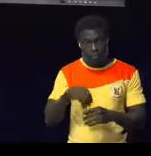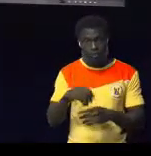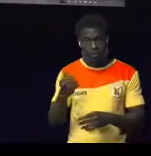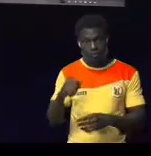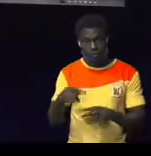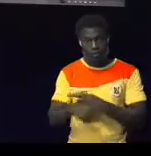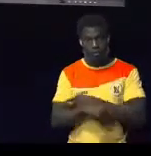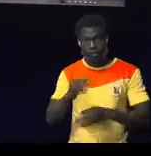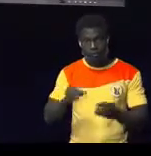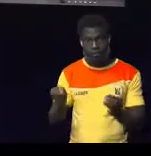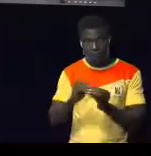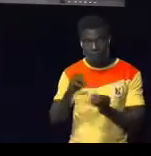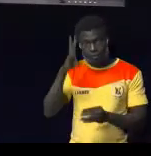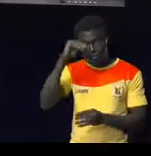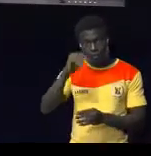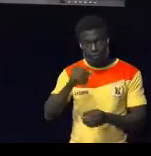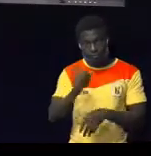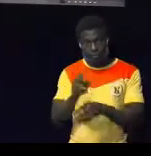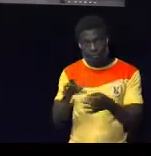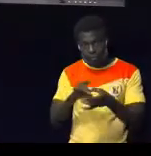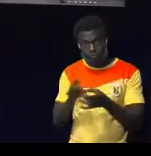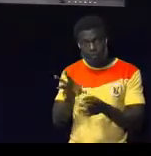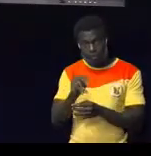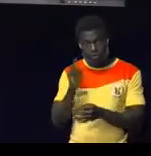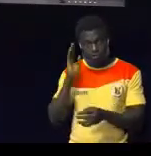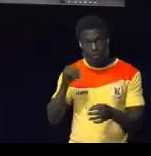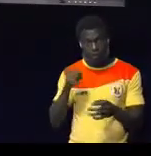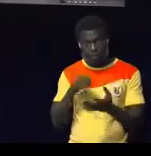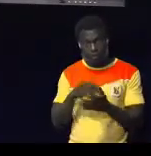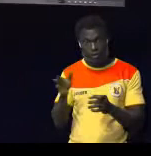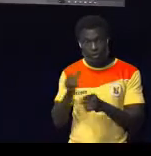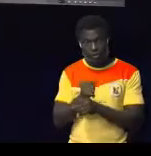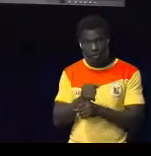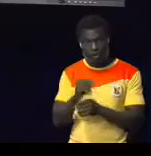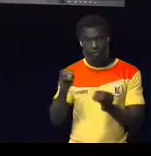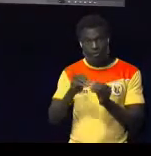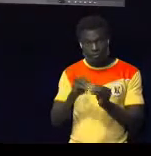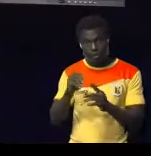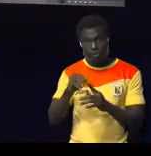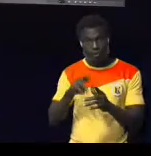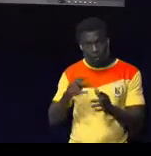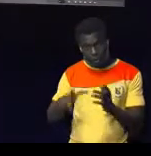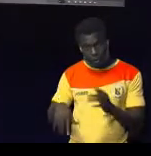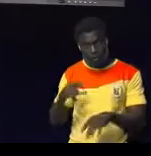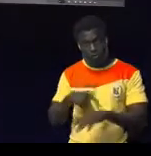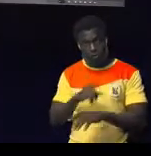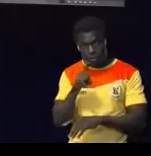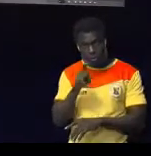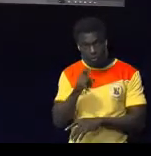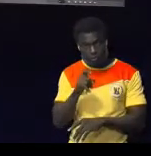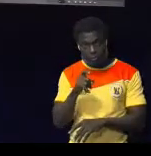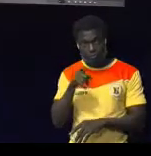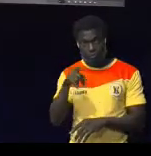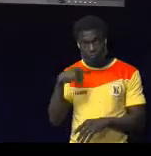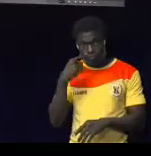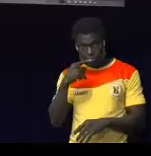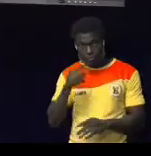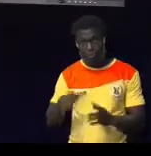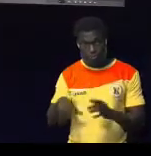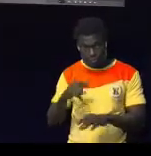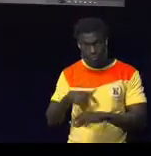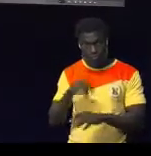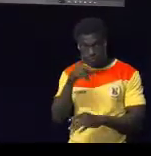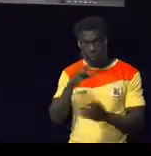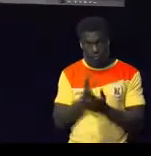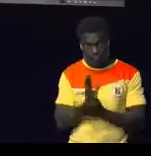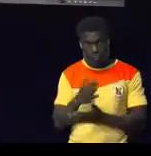join them, will it take more time to complete the work or less time? Did I hear you say less time? Then